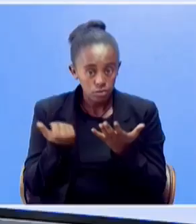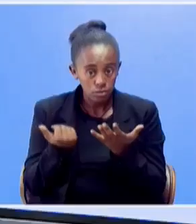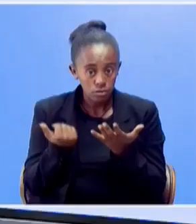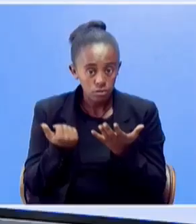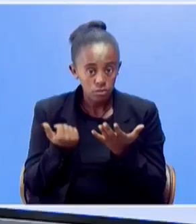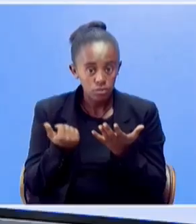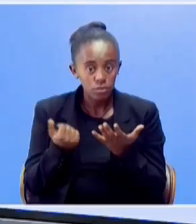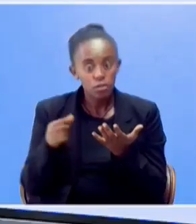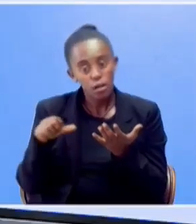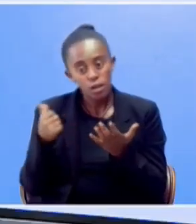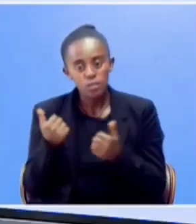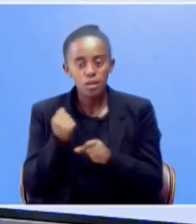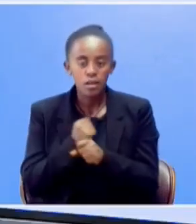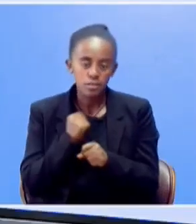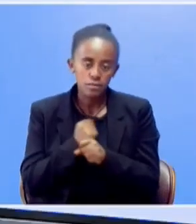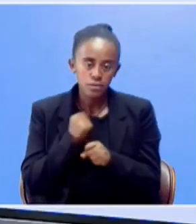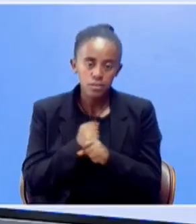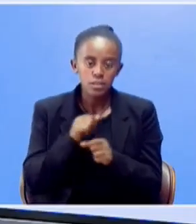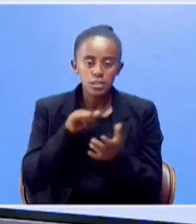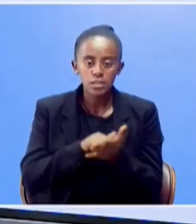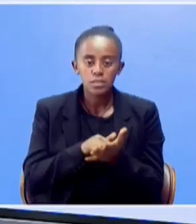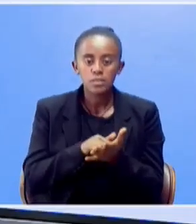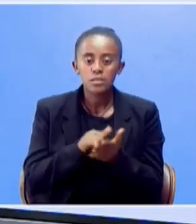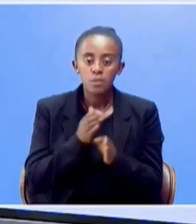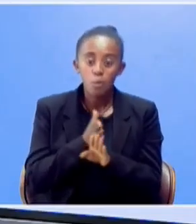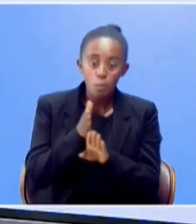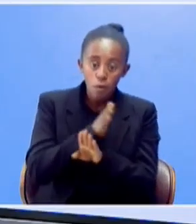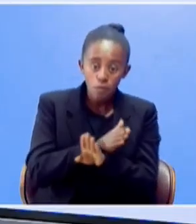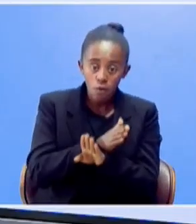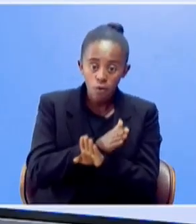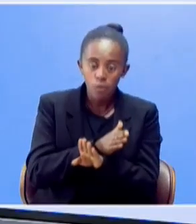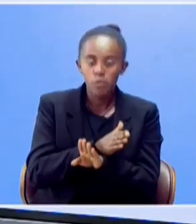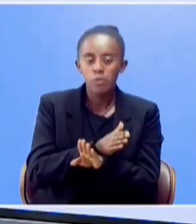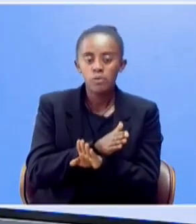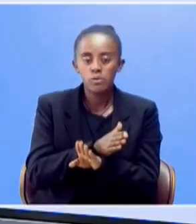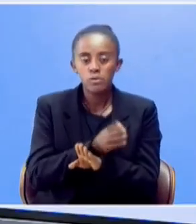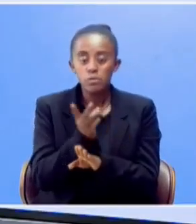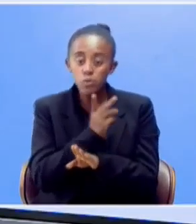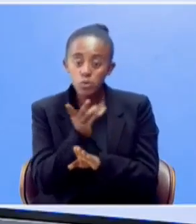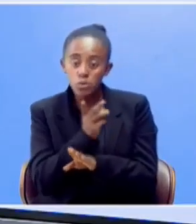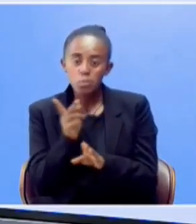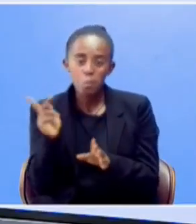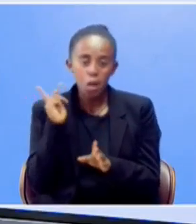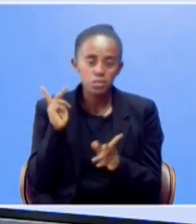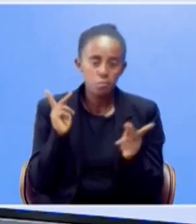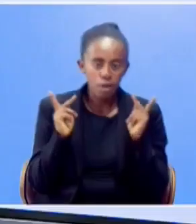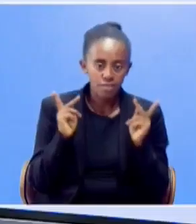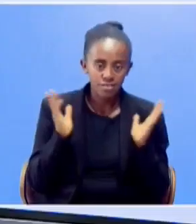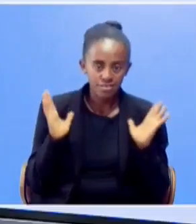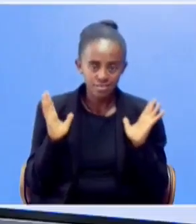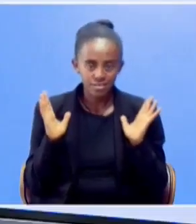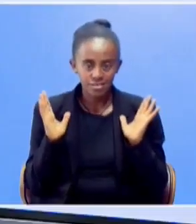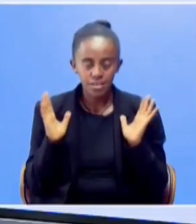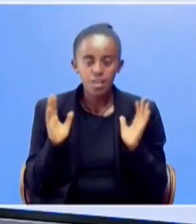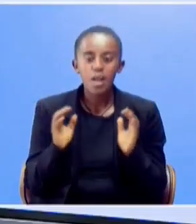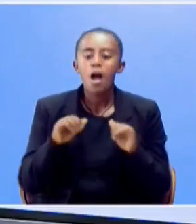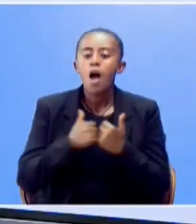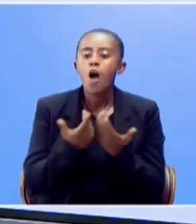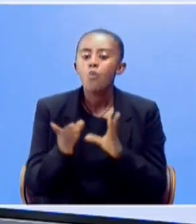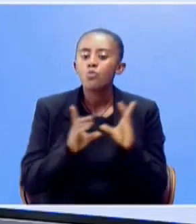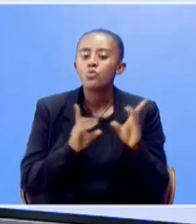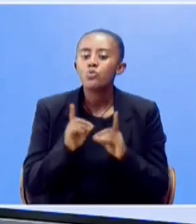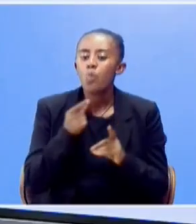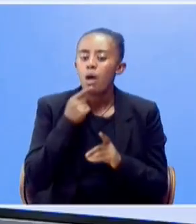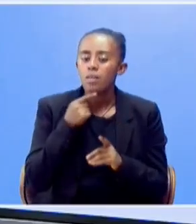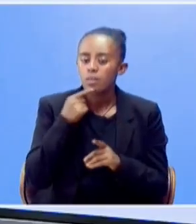is another activity that has to come before this. Both of them are past. Okay? So how do I tell?